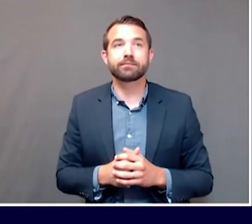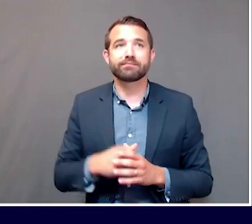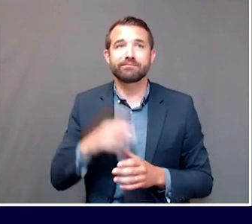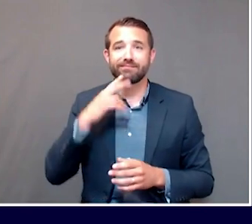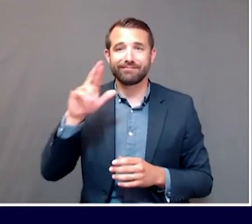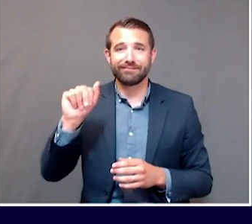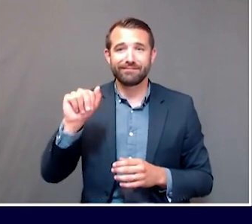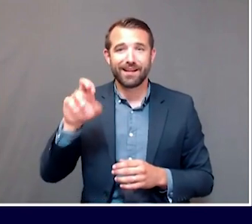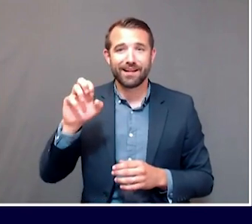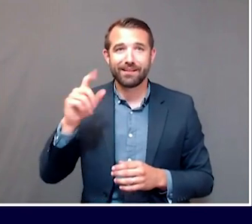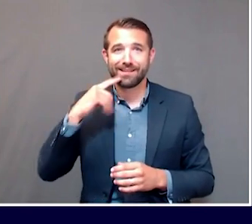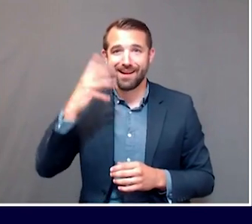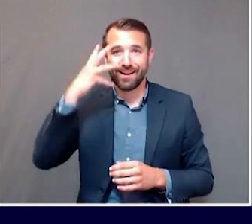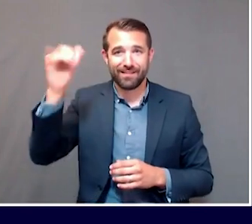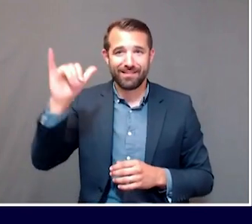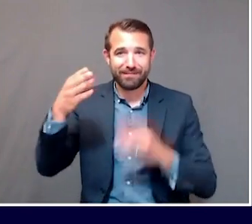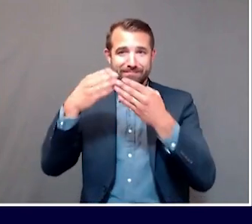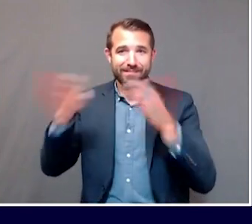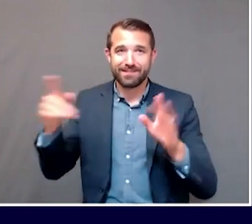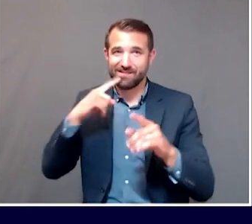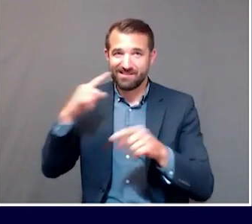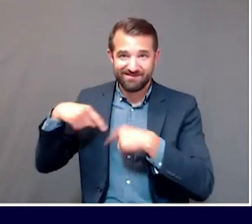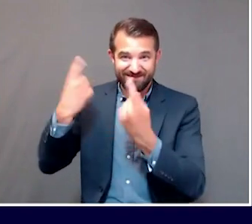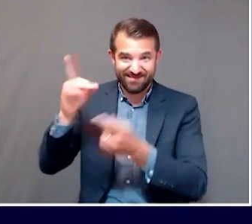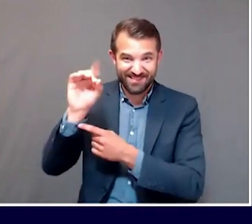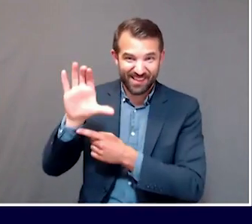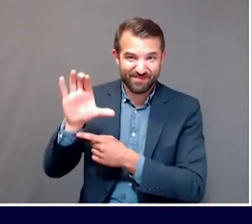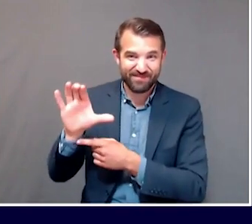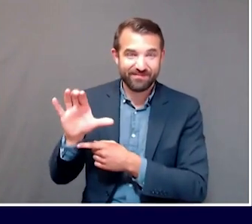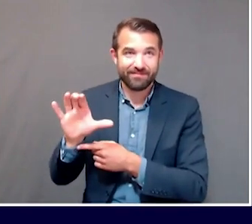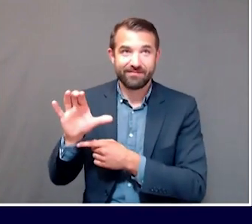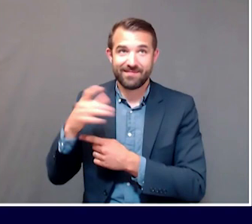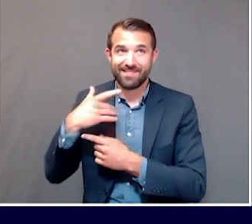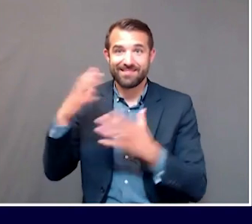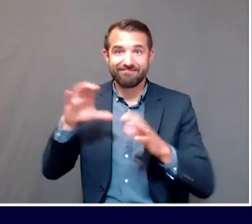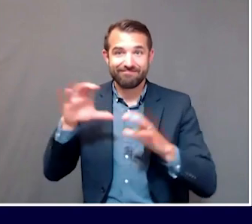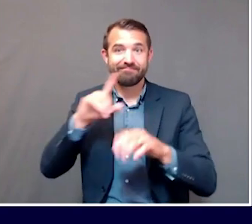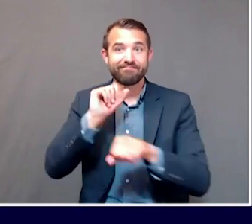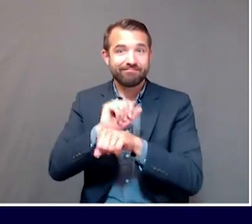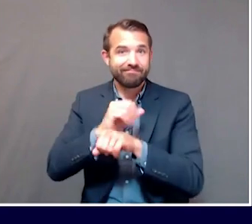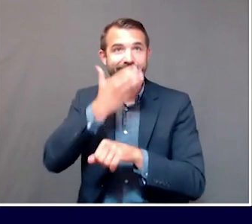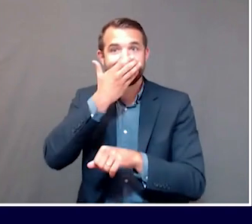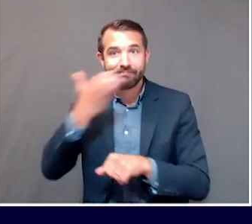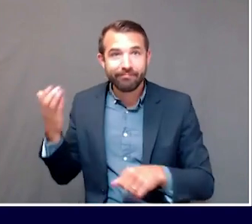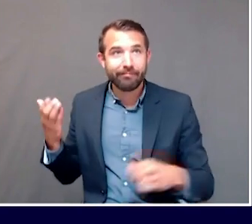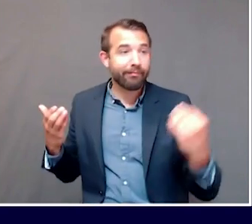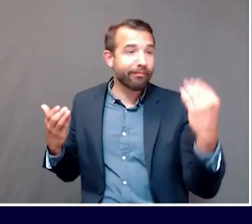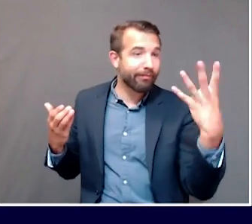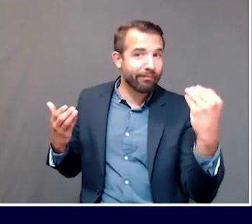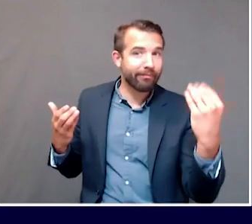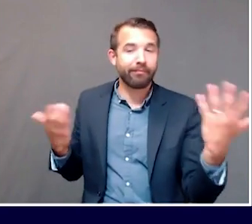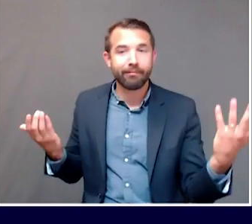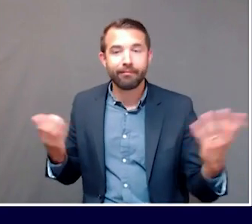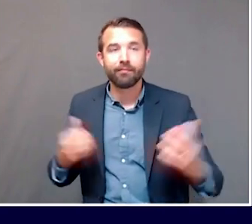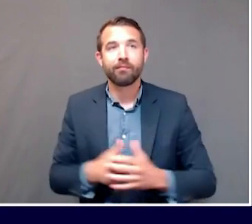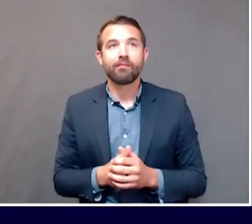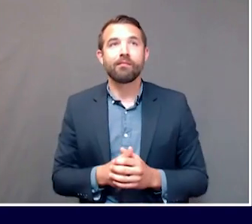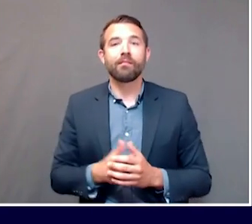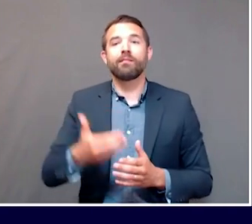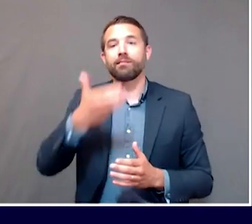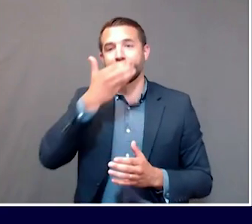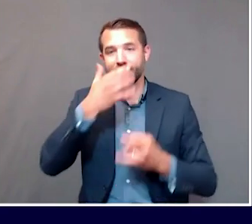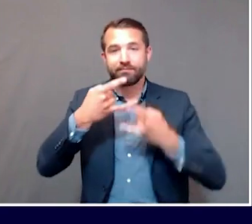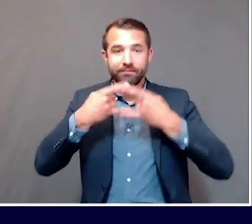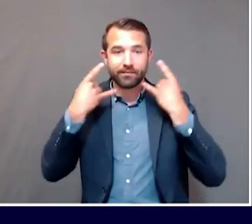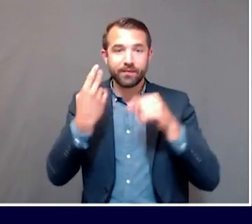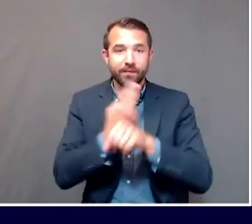last 100 days, to be honest. Yes, I did take my mask off for 2 seconds while a relative took a picture of her and